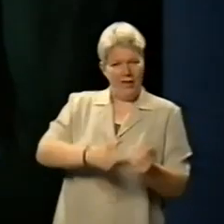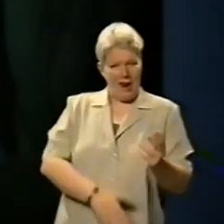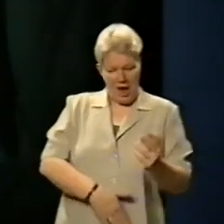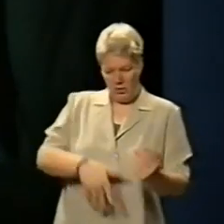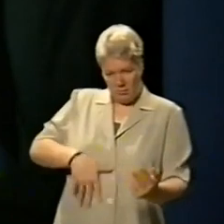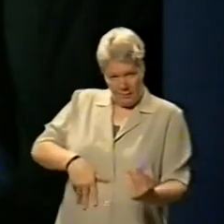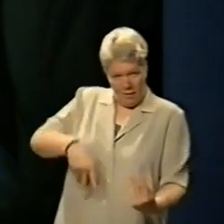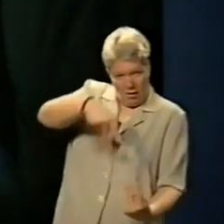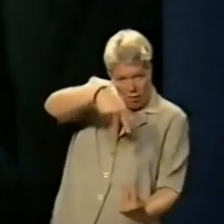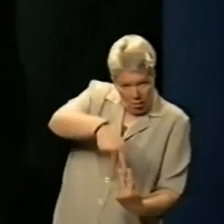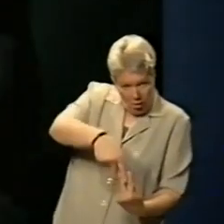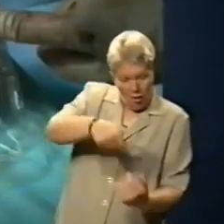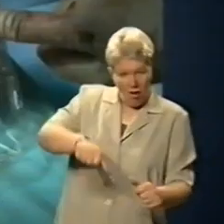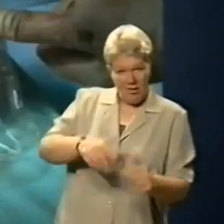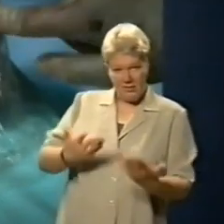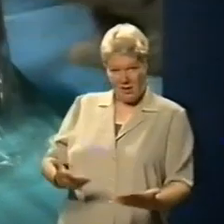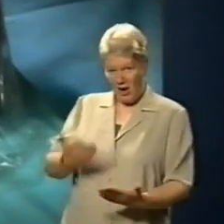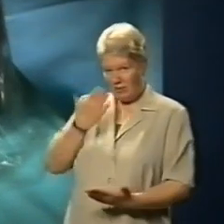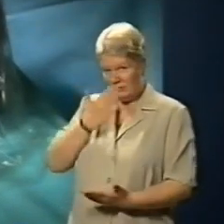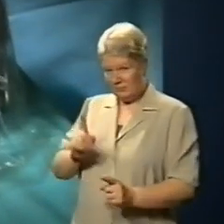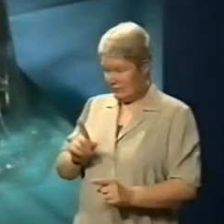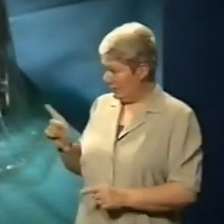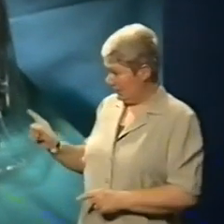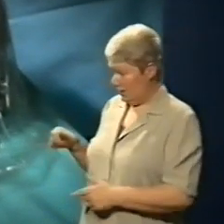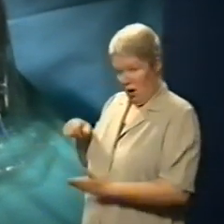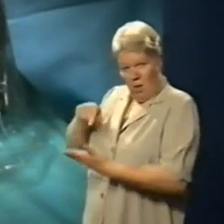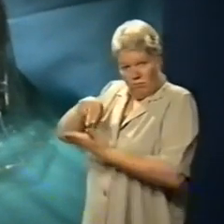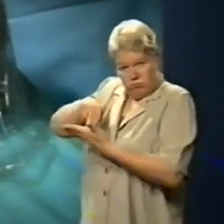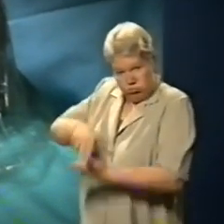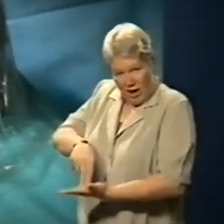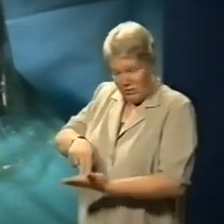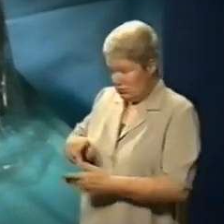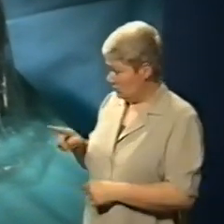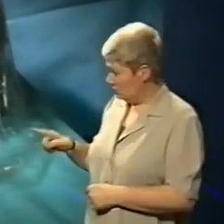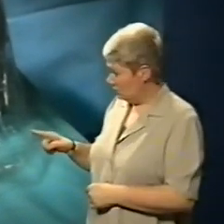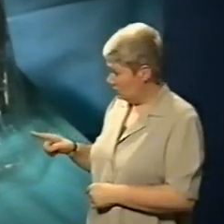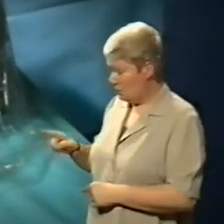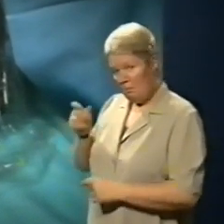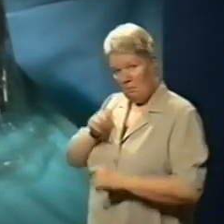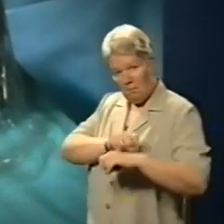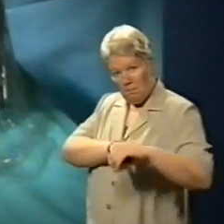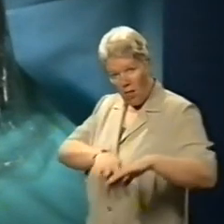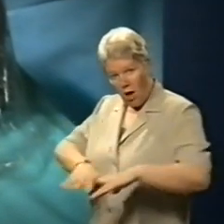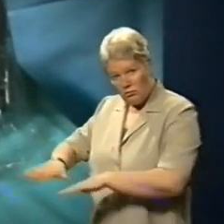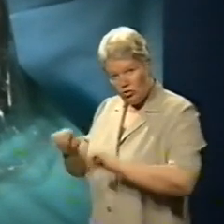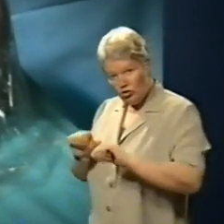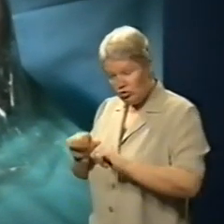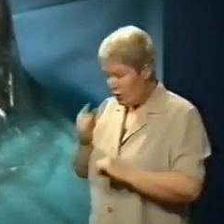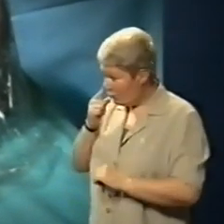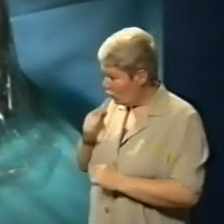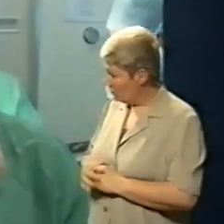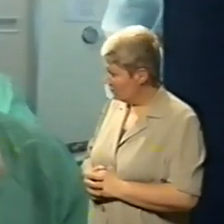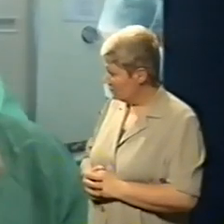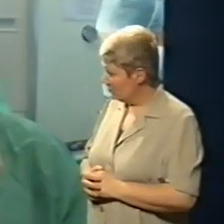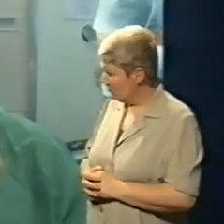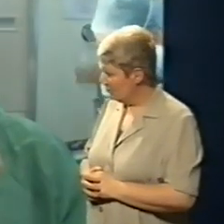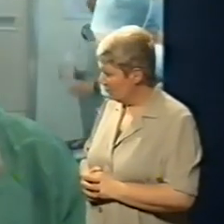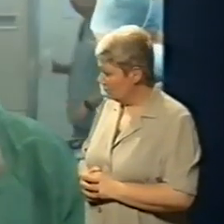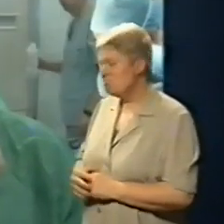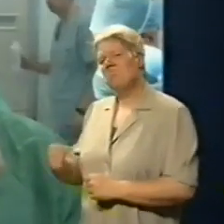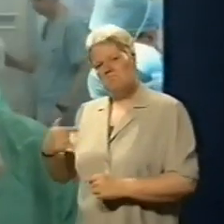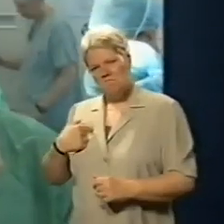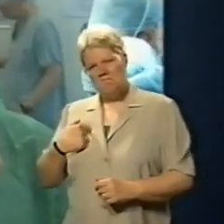Now, for the moment of truth, Mr. Das presses on Vicky's toe to see if blood is returning to her foot. I can